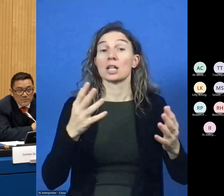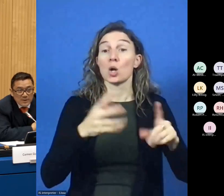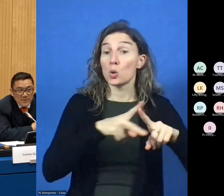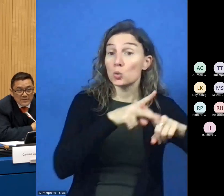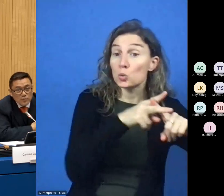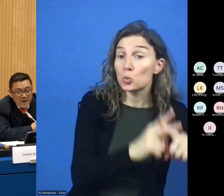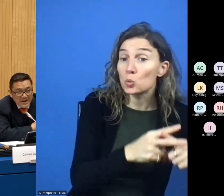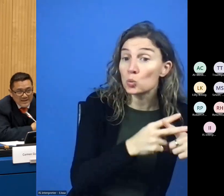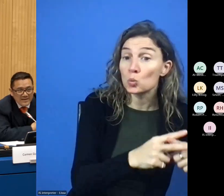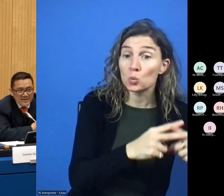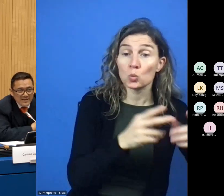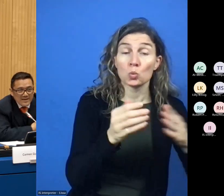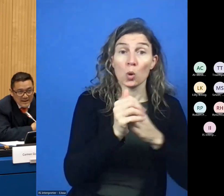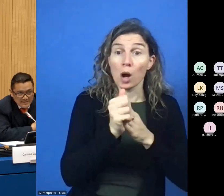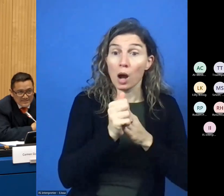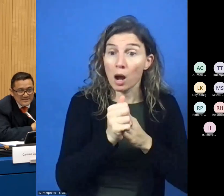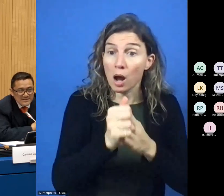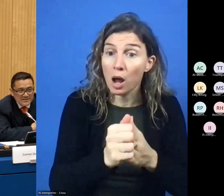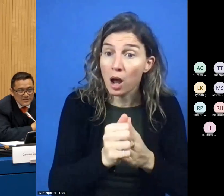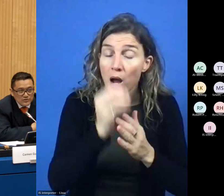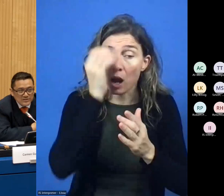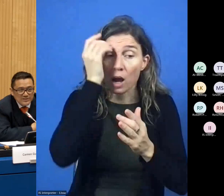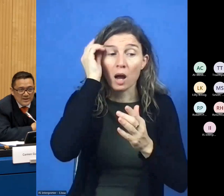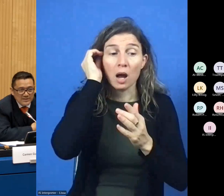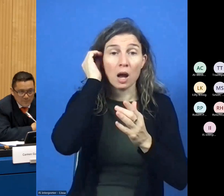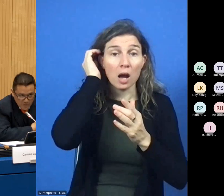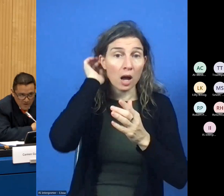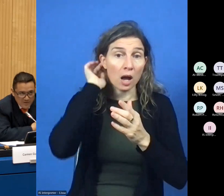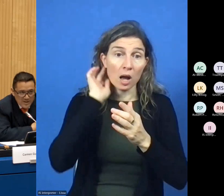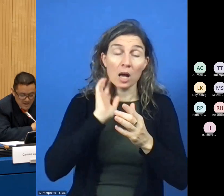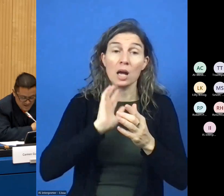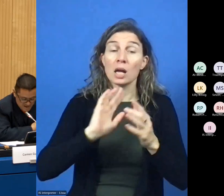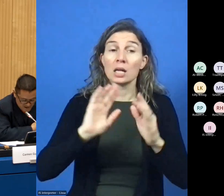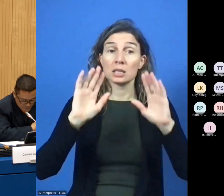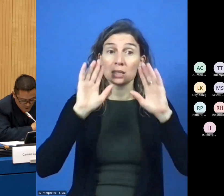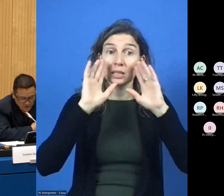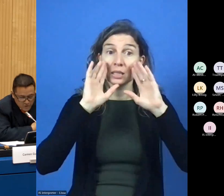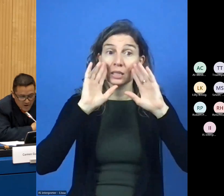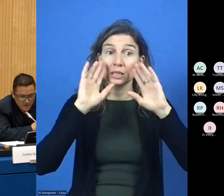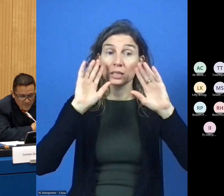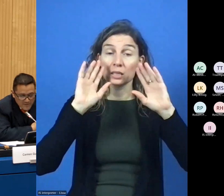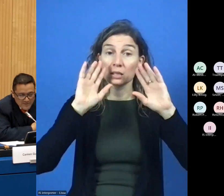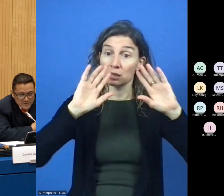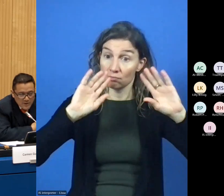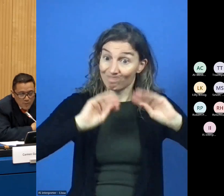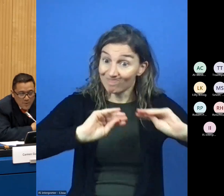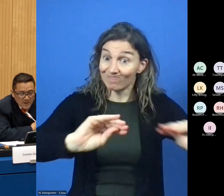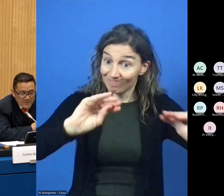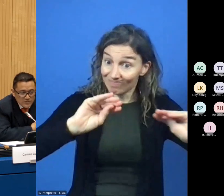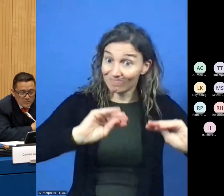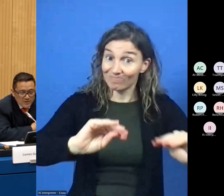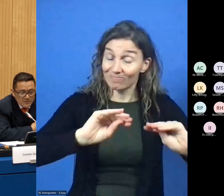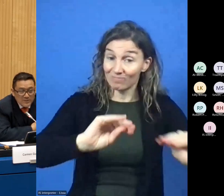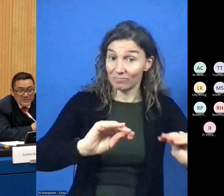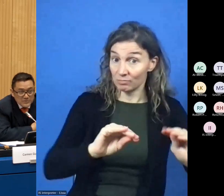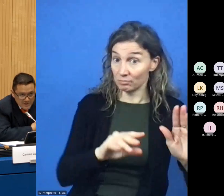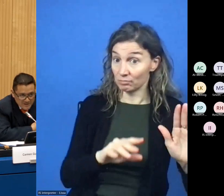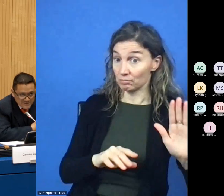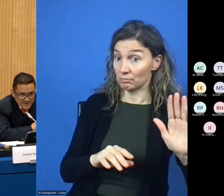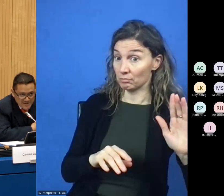to implement to planning classes using the model. We also are giving some accompaniment to